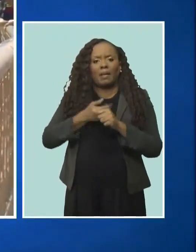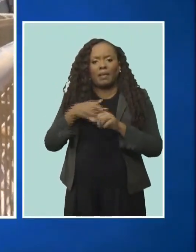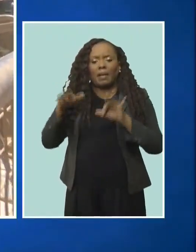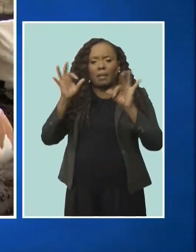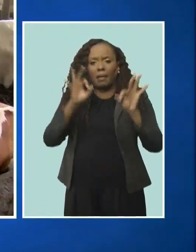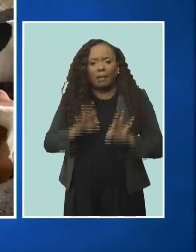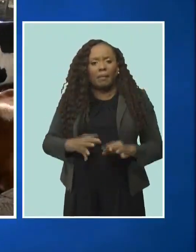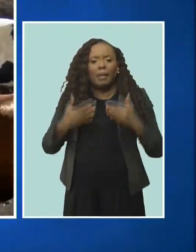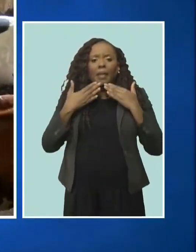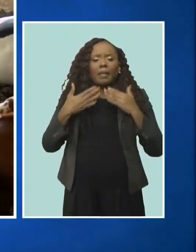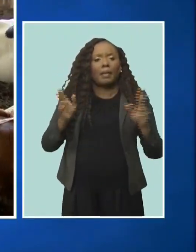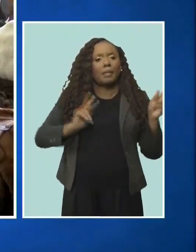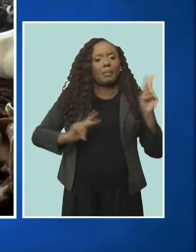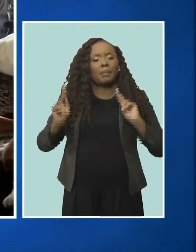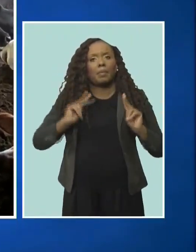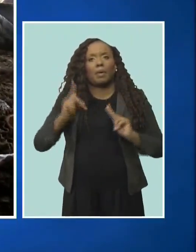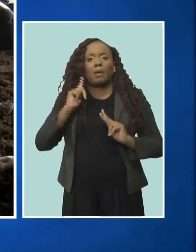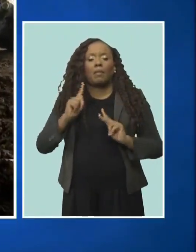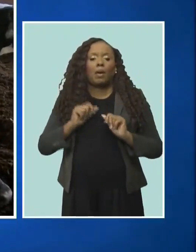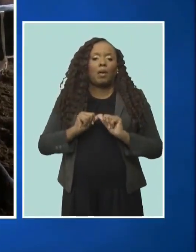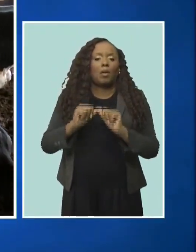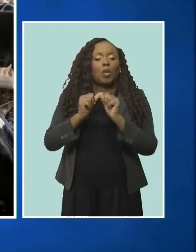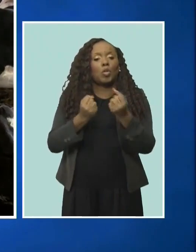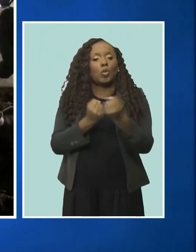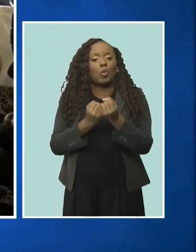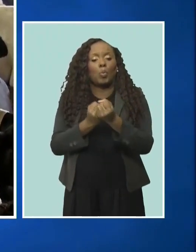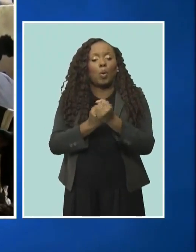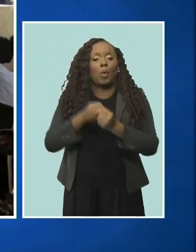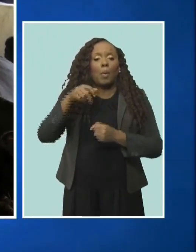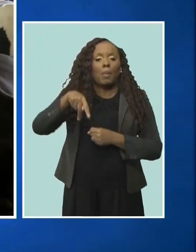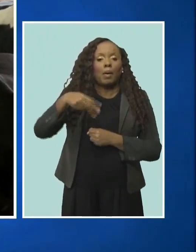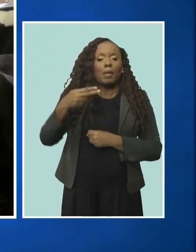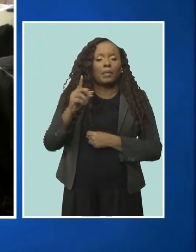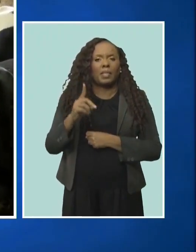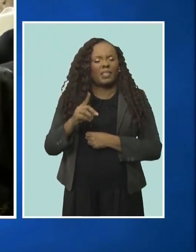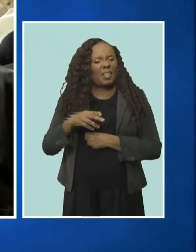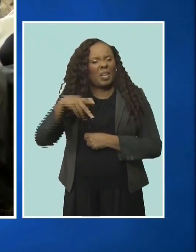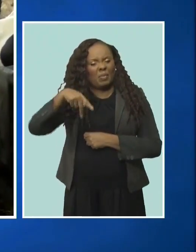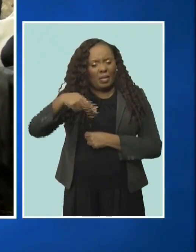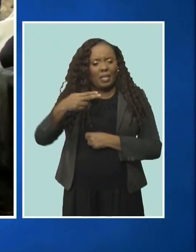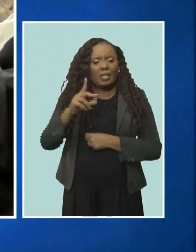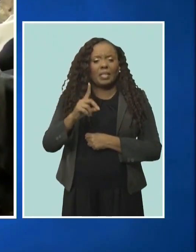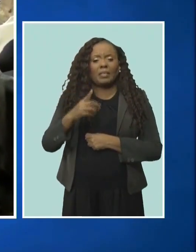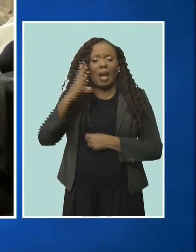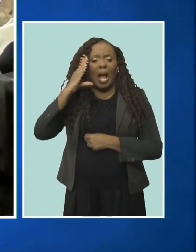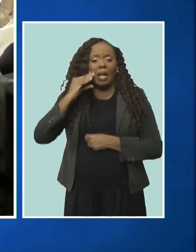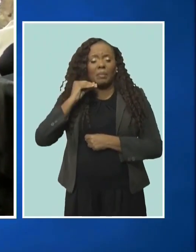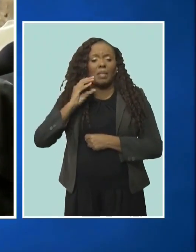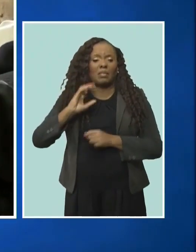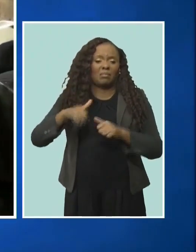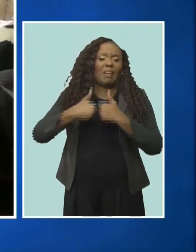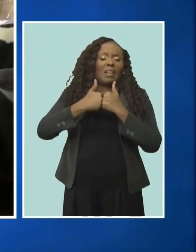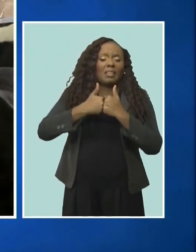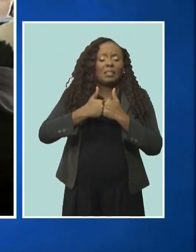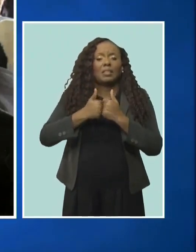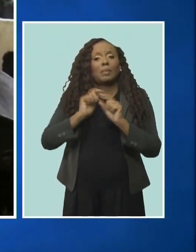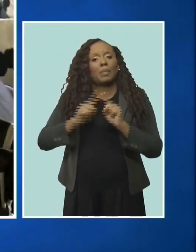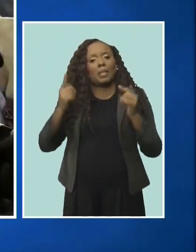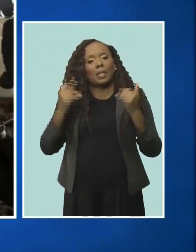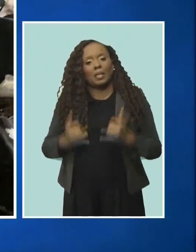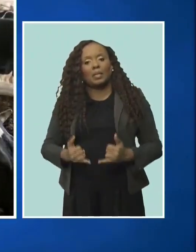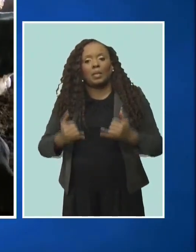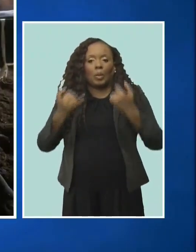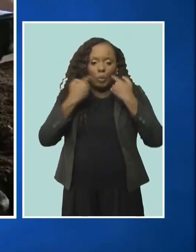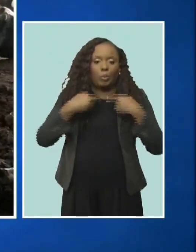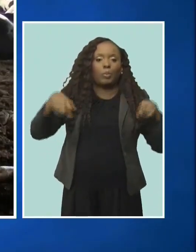consumers for their unwavering commitment to Pine Hill at a time when it went through a series of challenges. Anesta